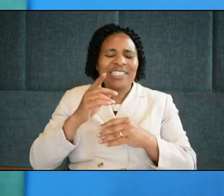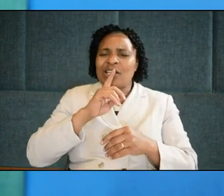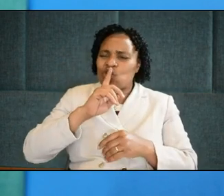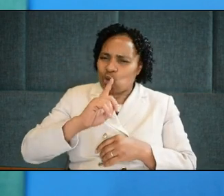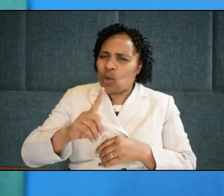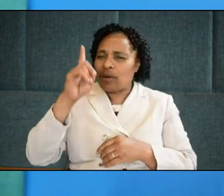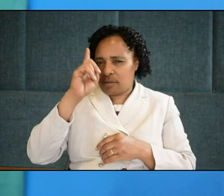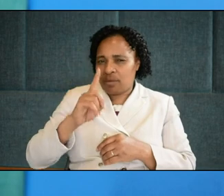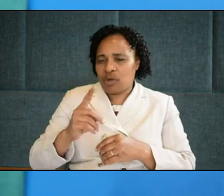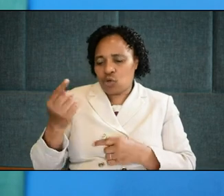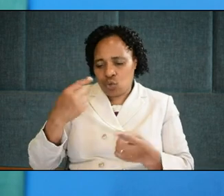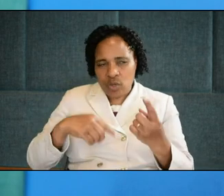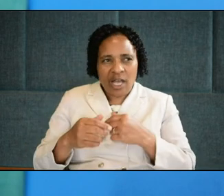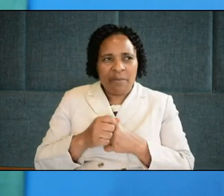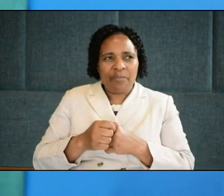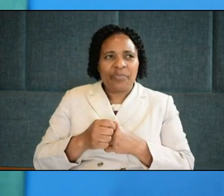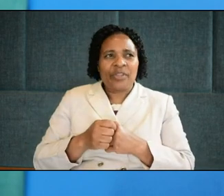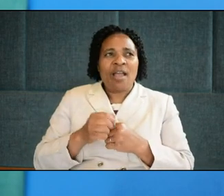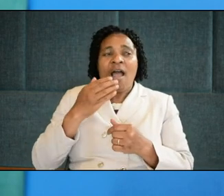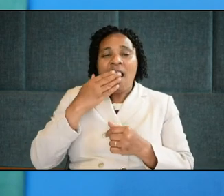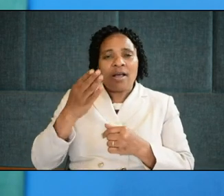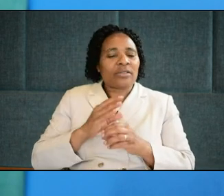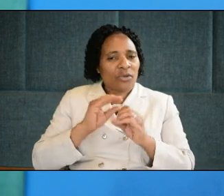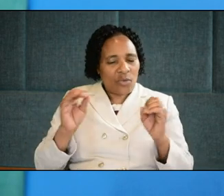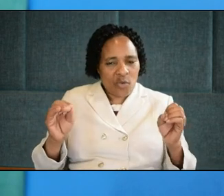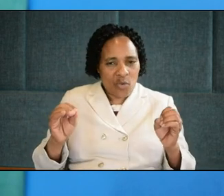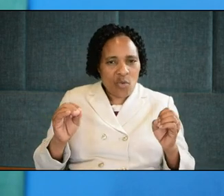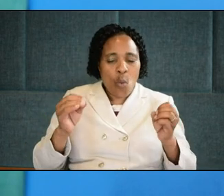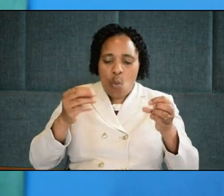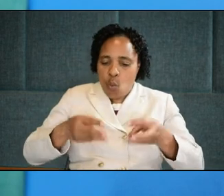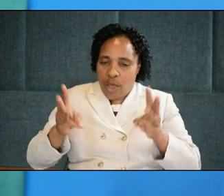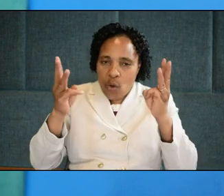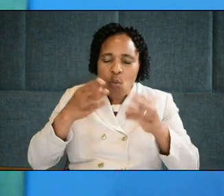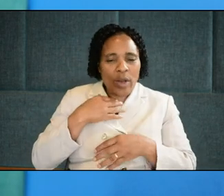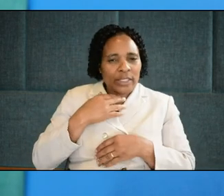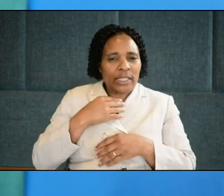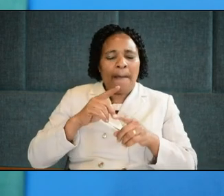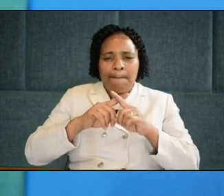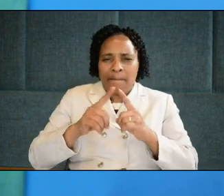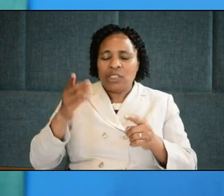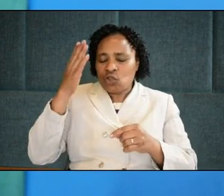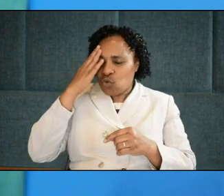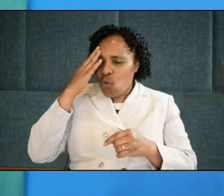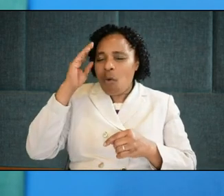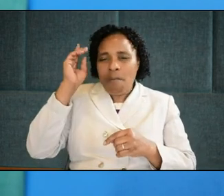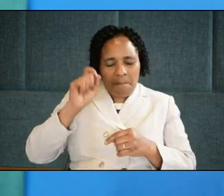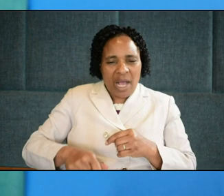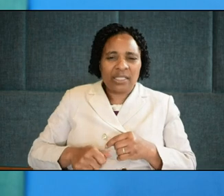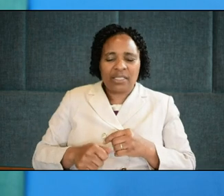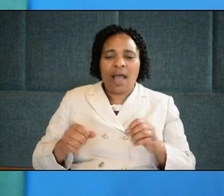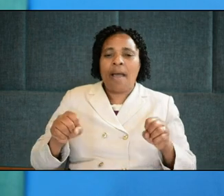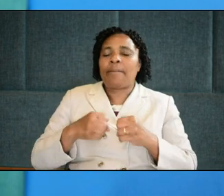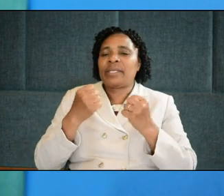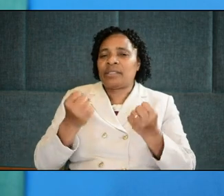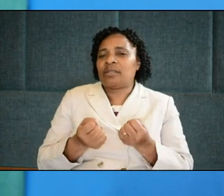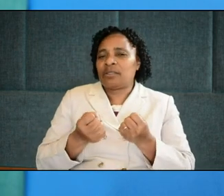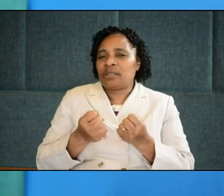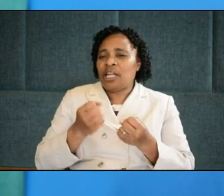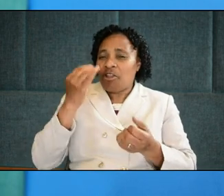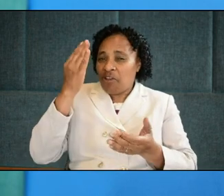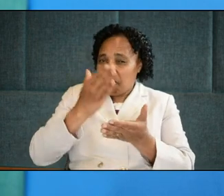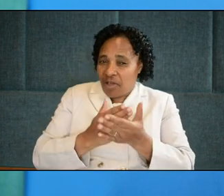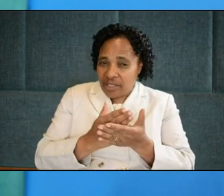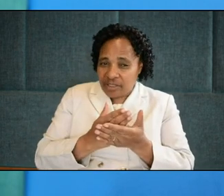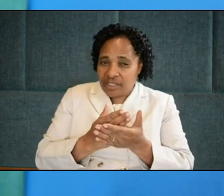that it will come. It may not come in the answer or form that you want, but just know it will happen. And the fact